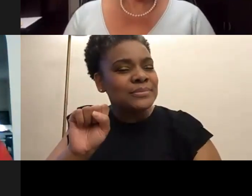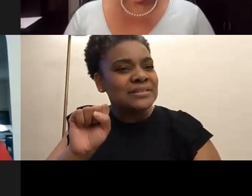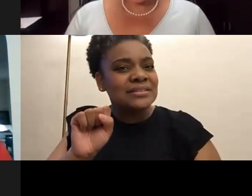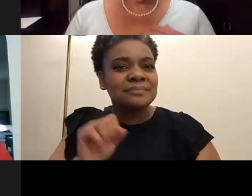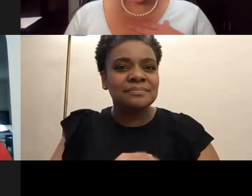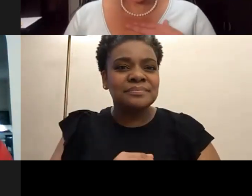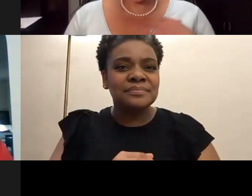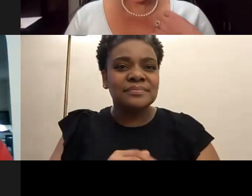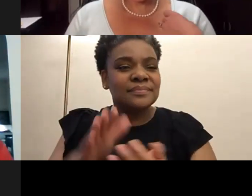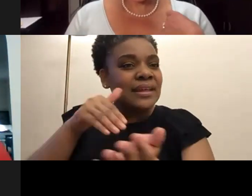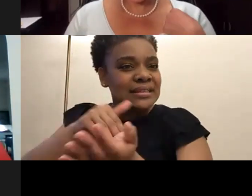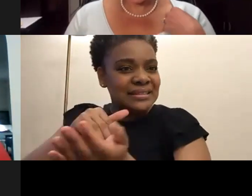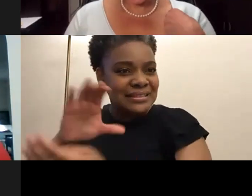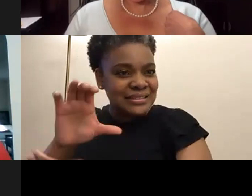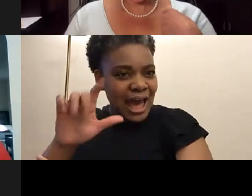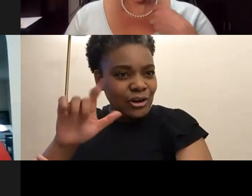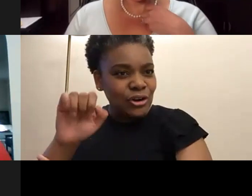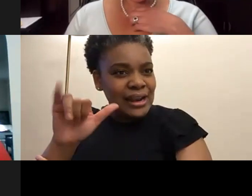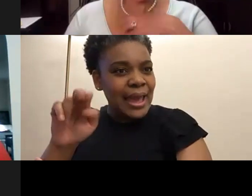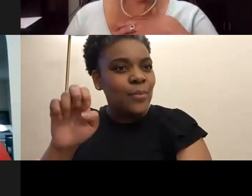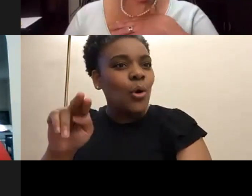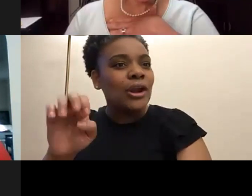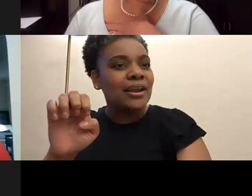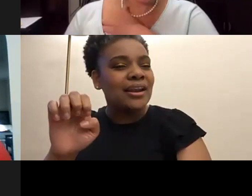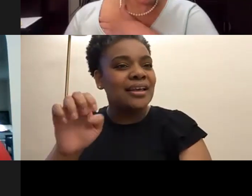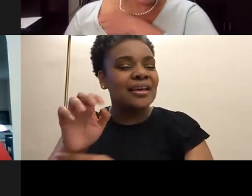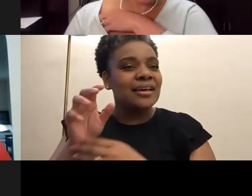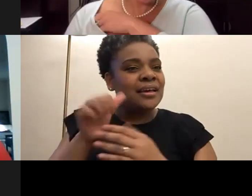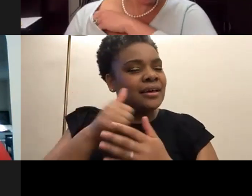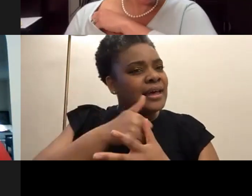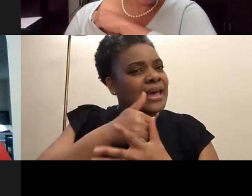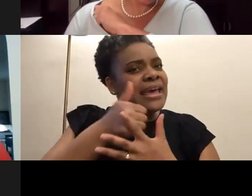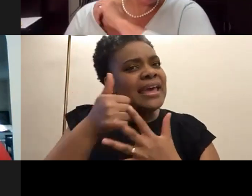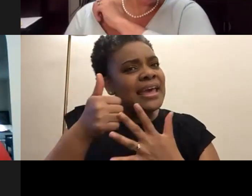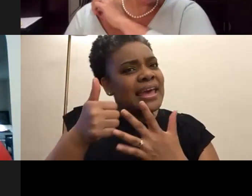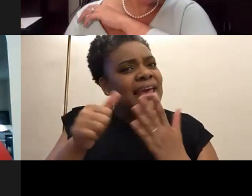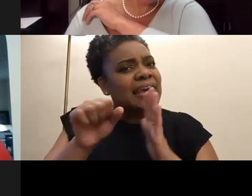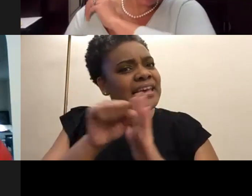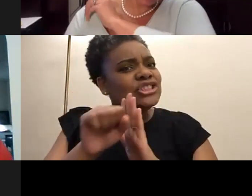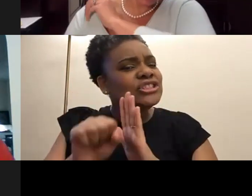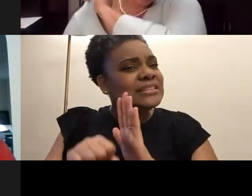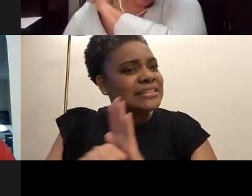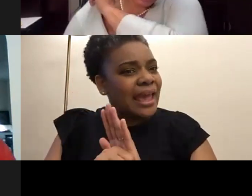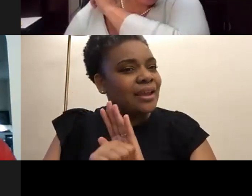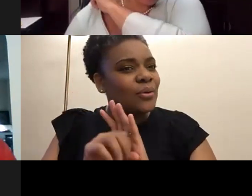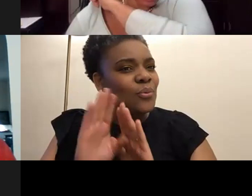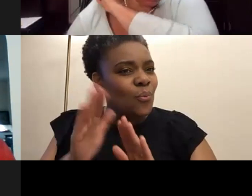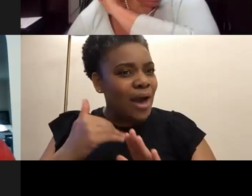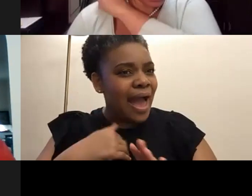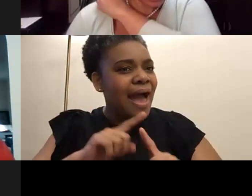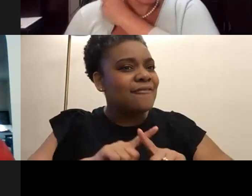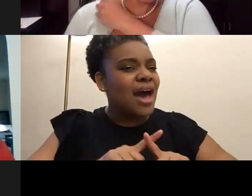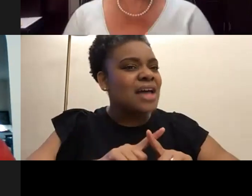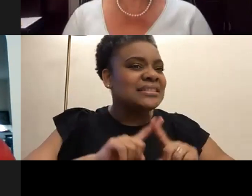There's a lot of different, so each state is going to have a different platform. Someone in New York might know what the platform in New